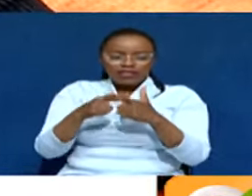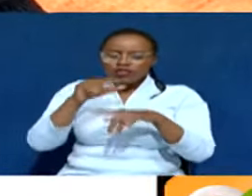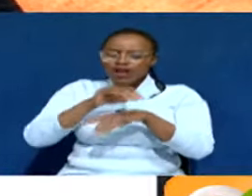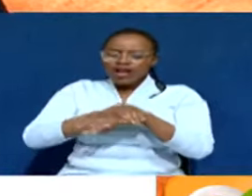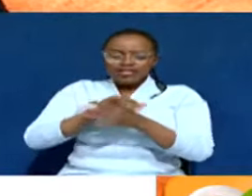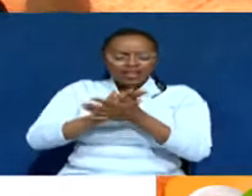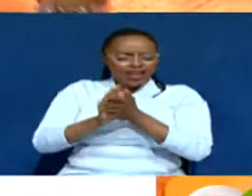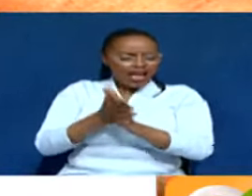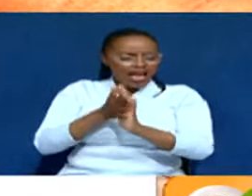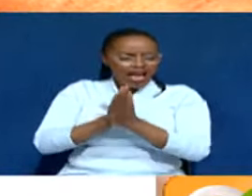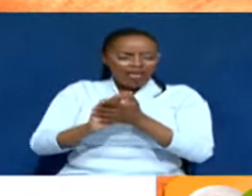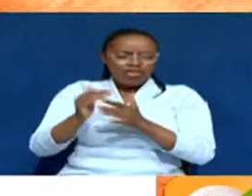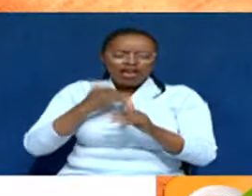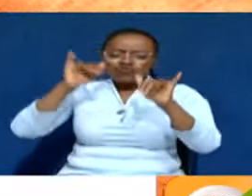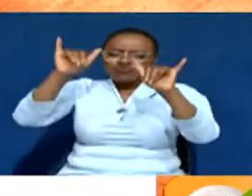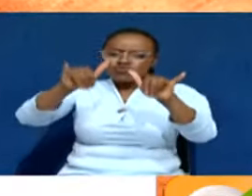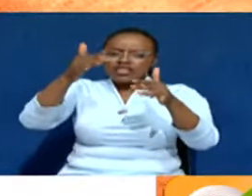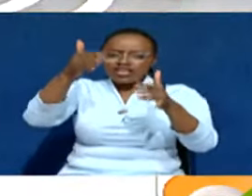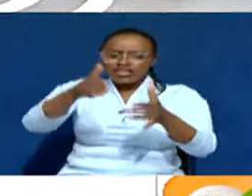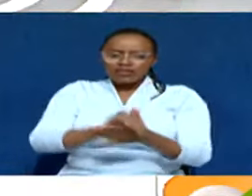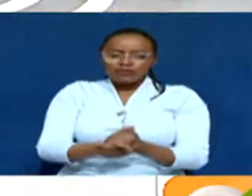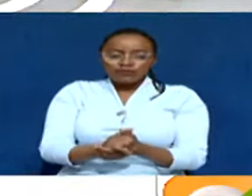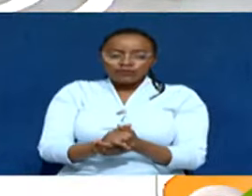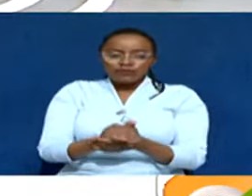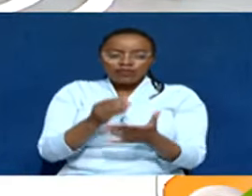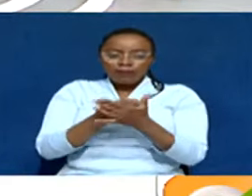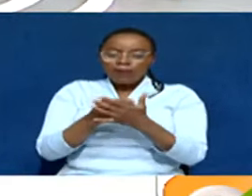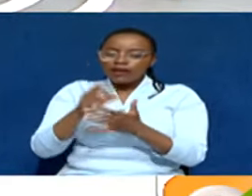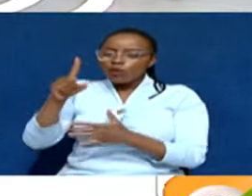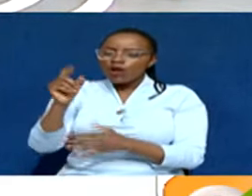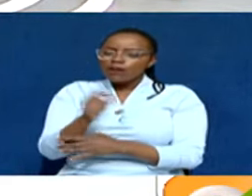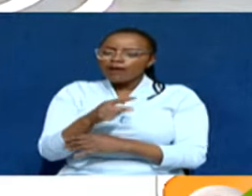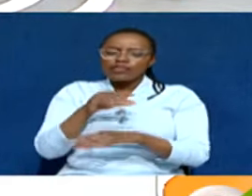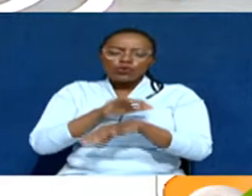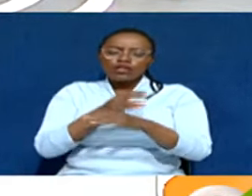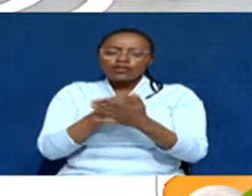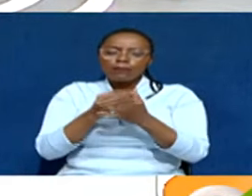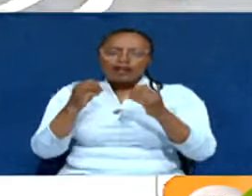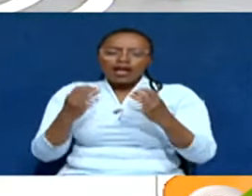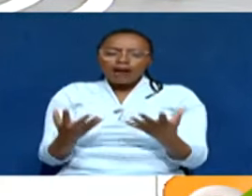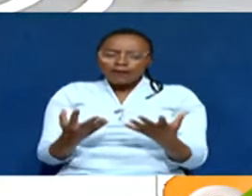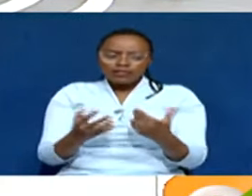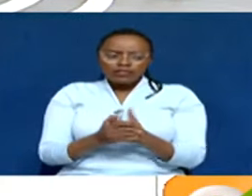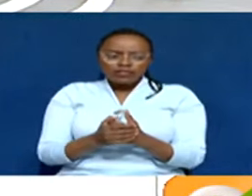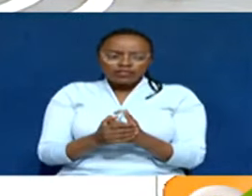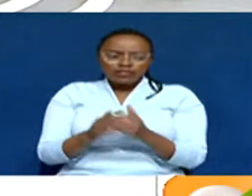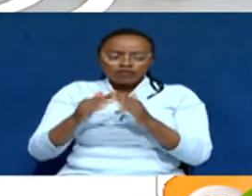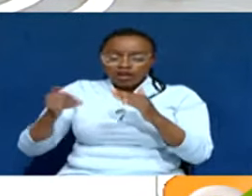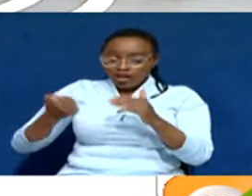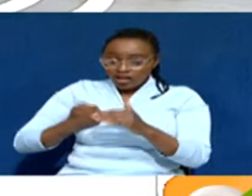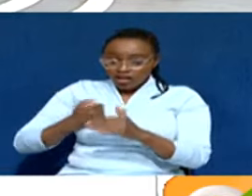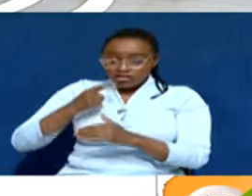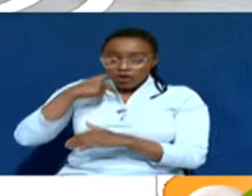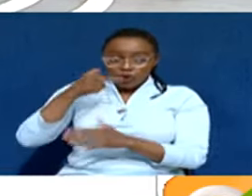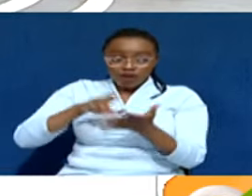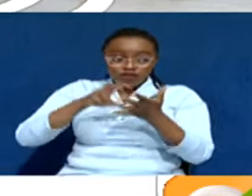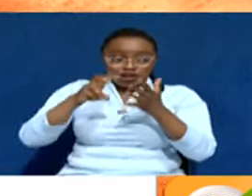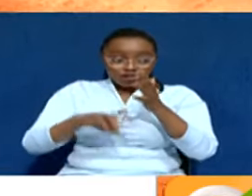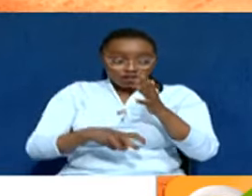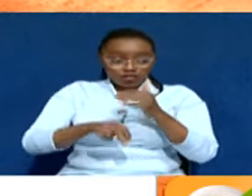hauna kitu yoyote. Unakaa huko. By the way, how much do you make a month, roughly, as a maid? As a maid, mwenye ako kwa